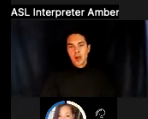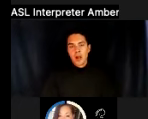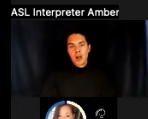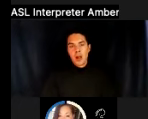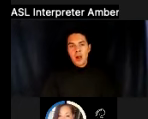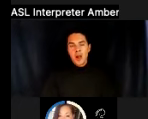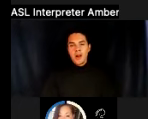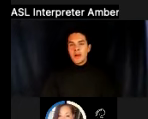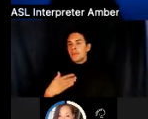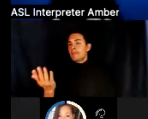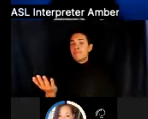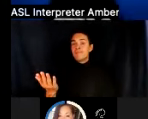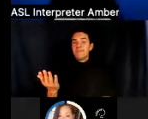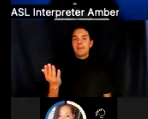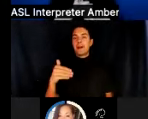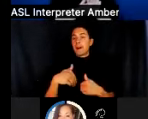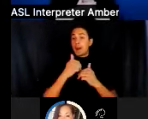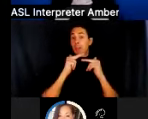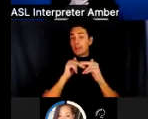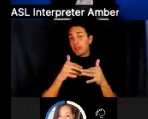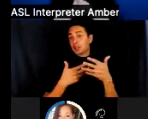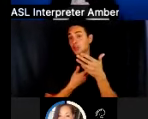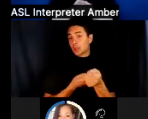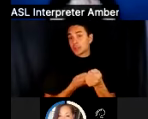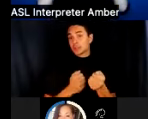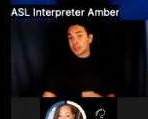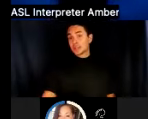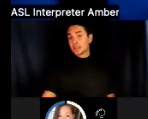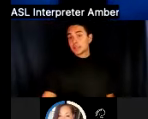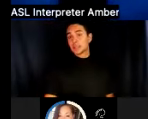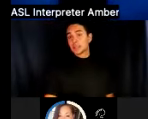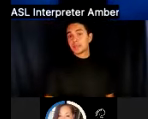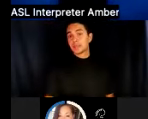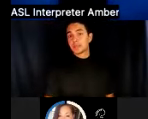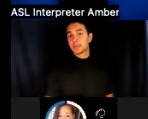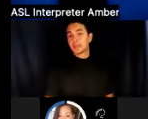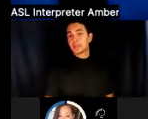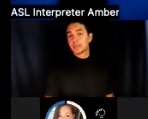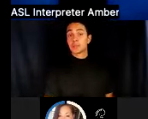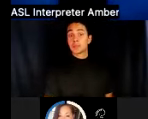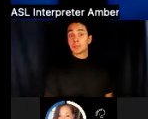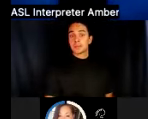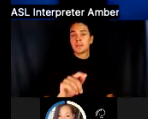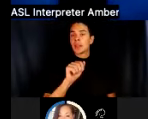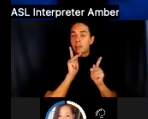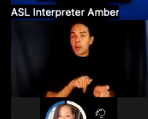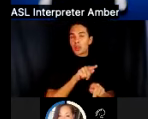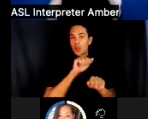So how do you build that trust with the person you're working with, that they